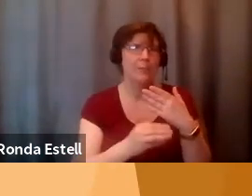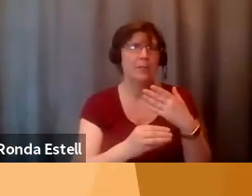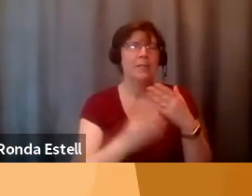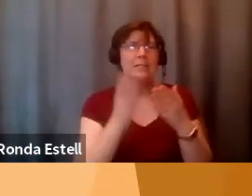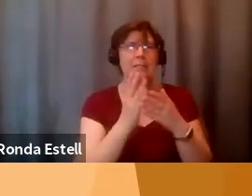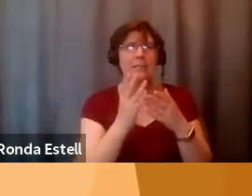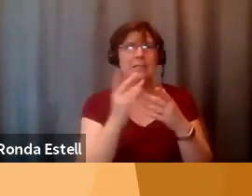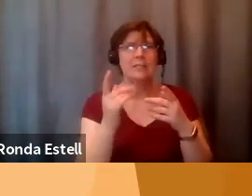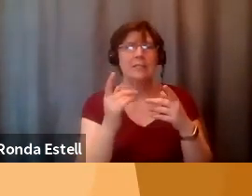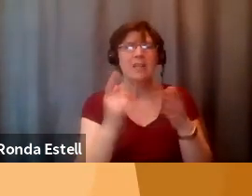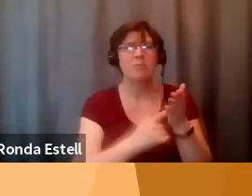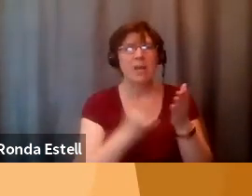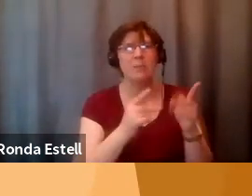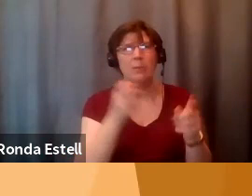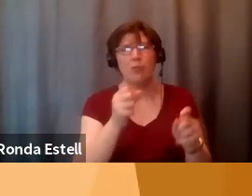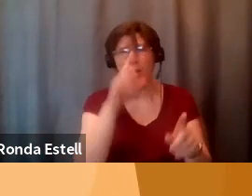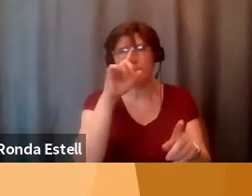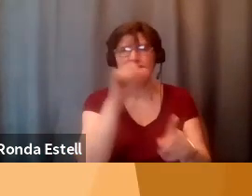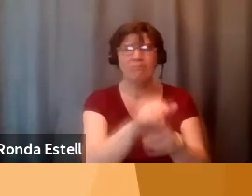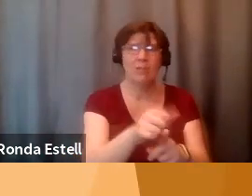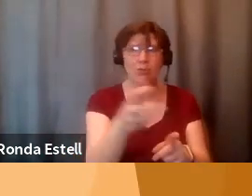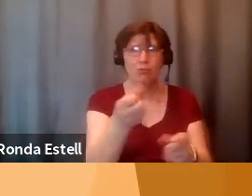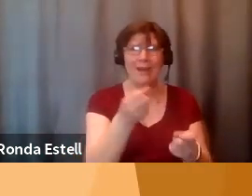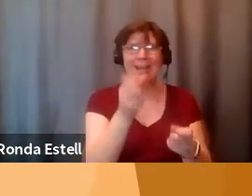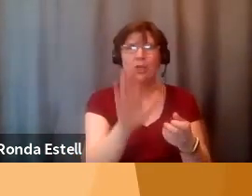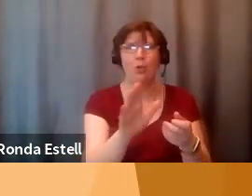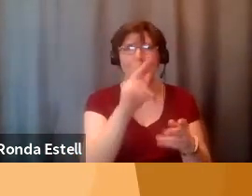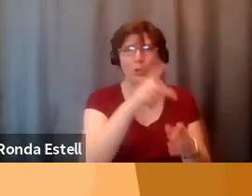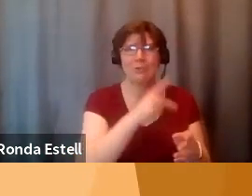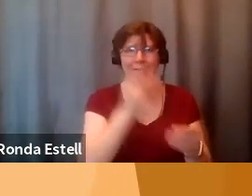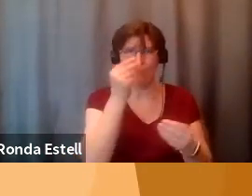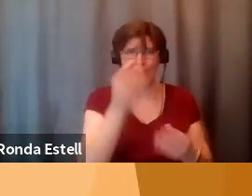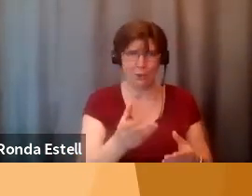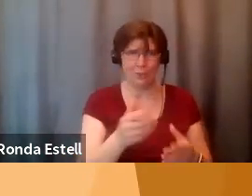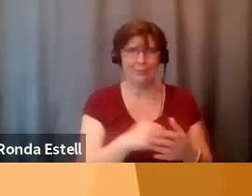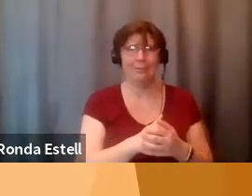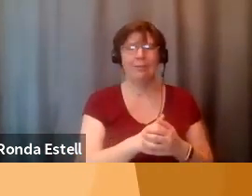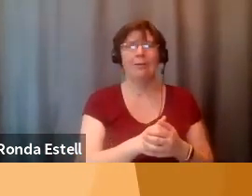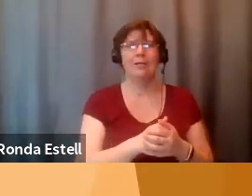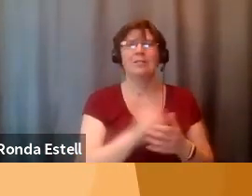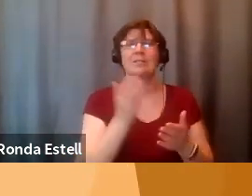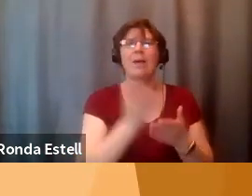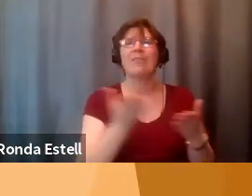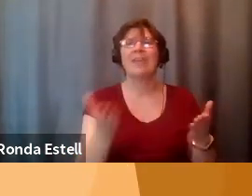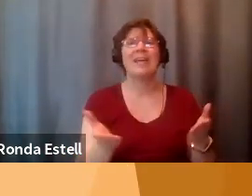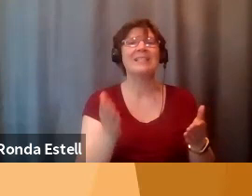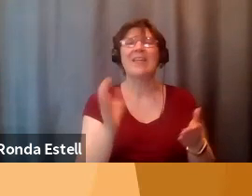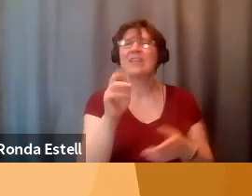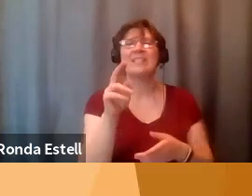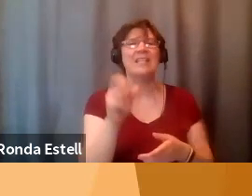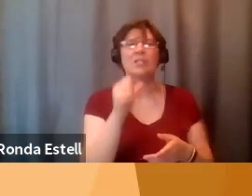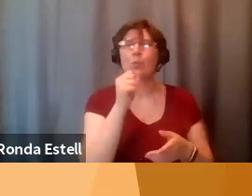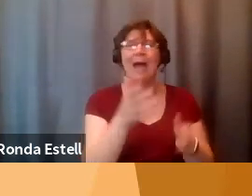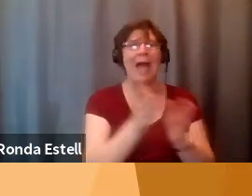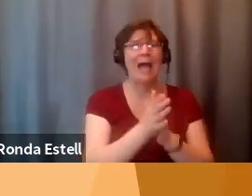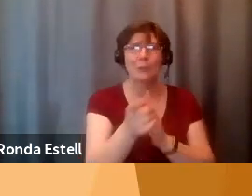to trick you and try to get your personal information. And so there's some things that the census will not ever ask you.